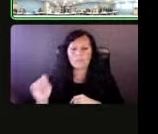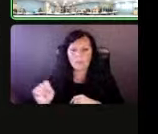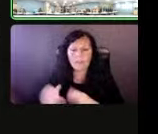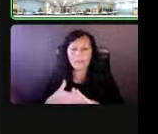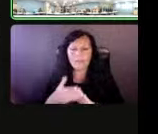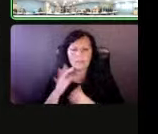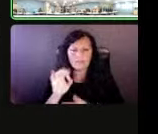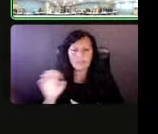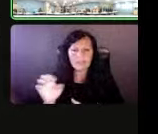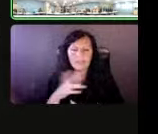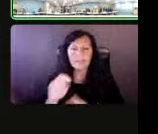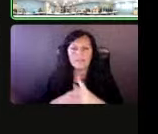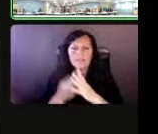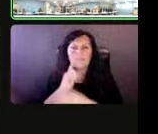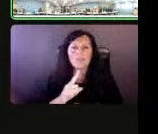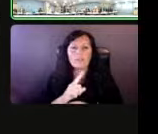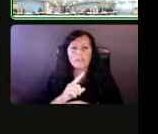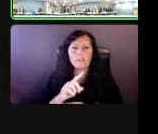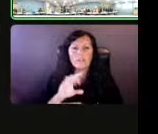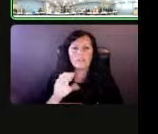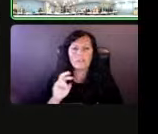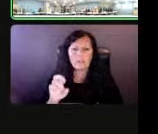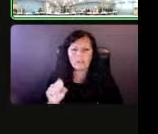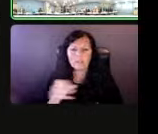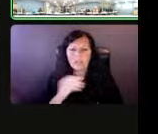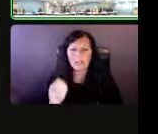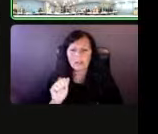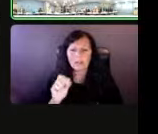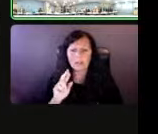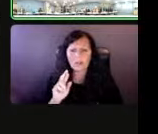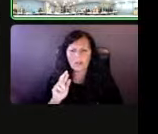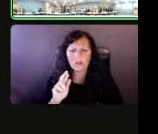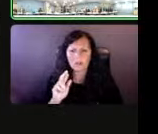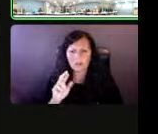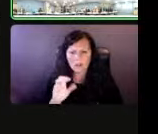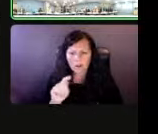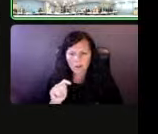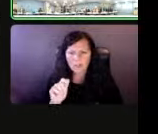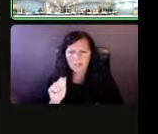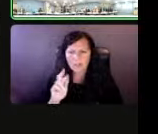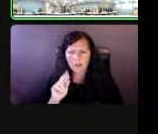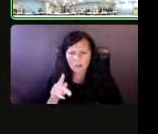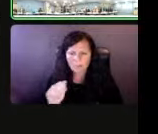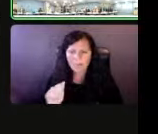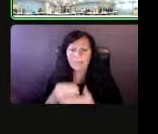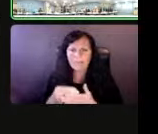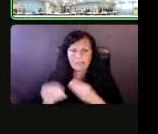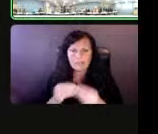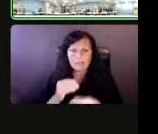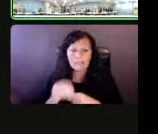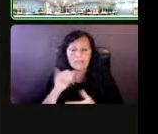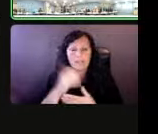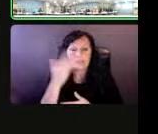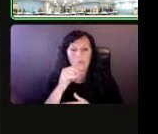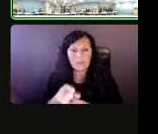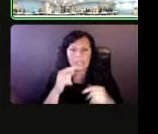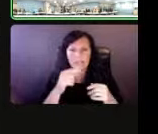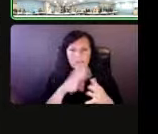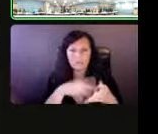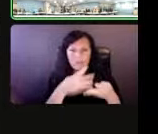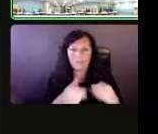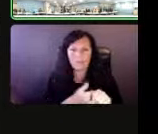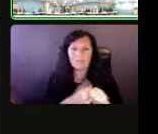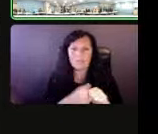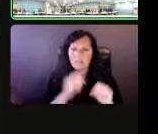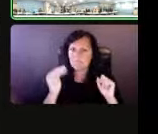the CARES and ARPA funding, the one-time federal relief that we received. So that's why this picture looks really good. And